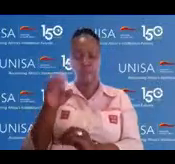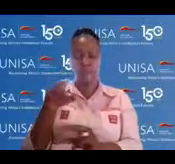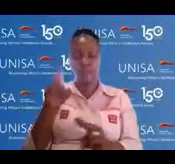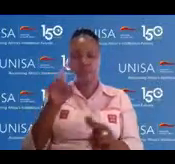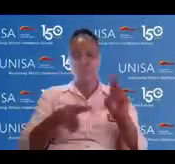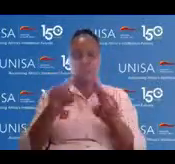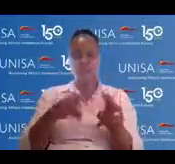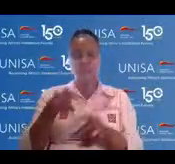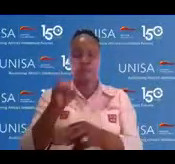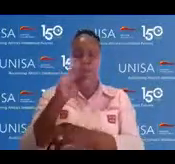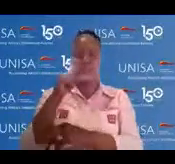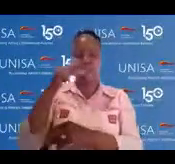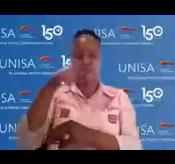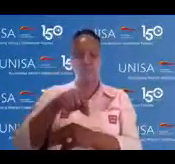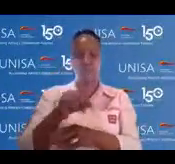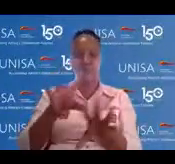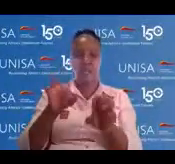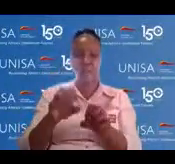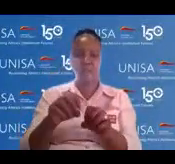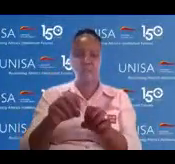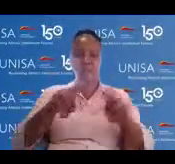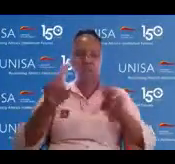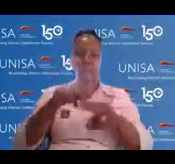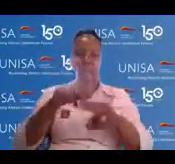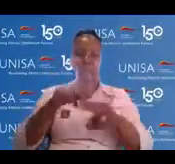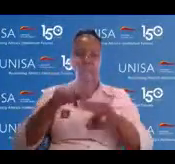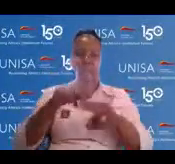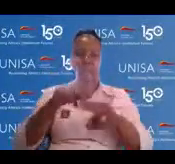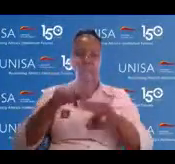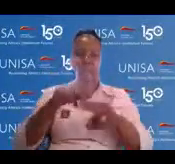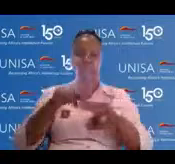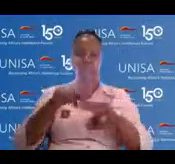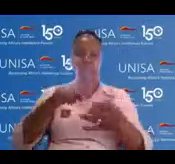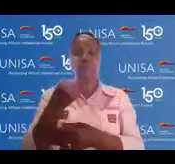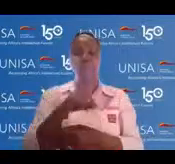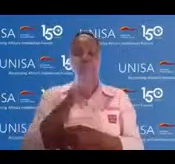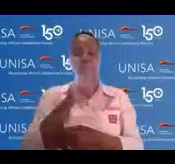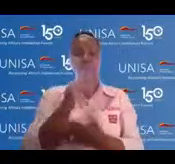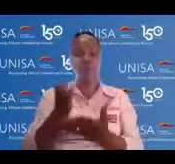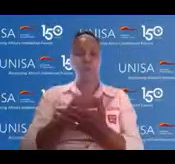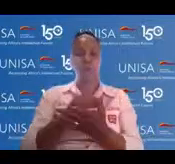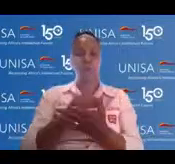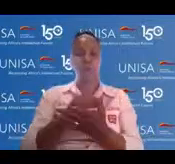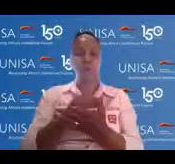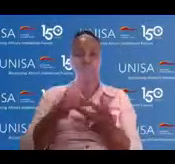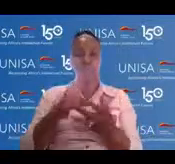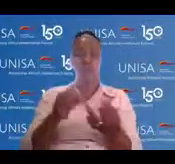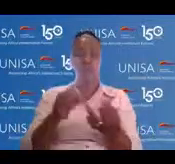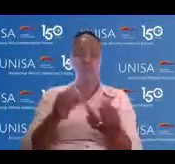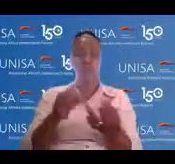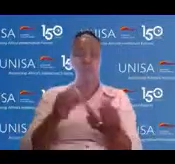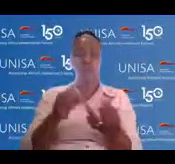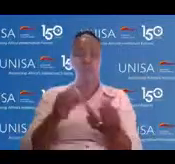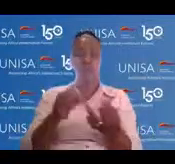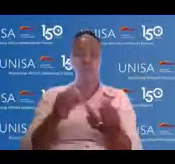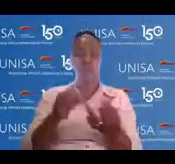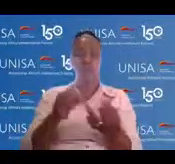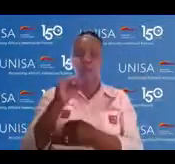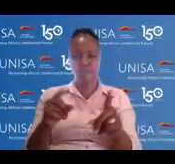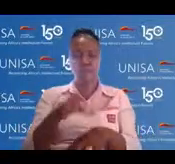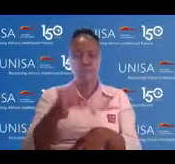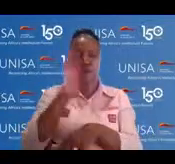exams. Invigilator app, only used for take-home exams. Iris is a bit different. This is only used by the College of Science, Engineering,